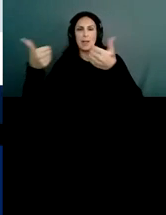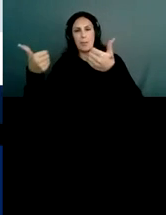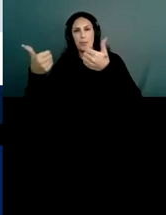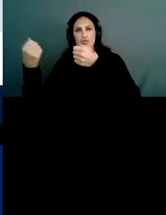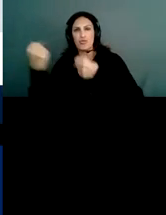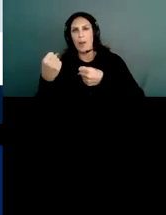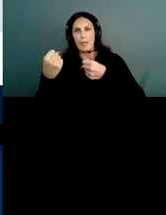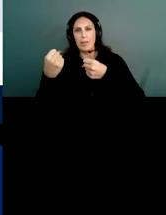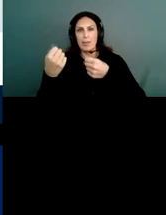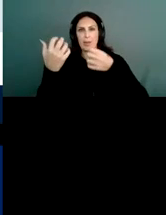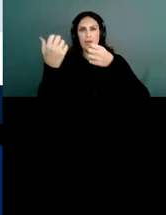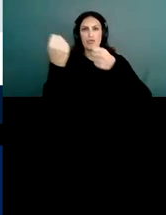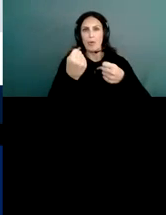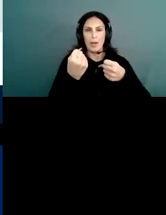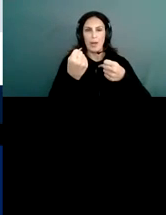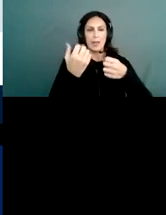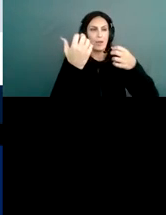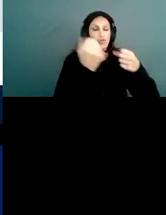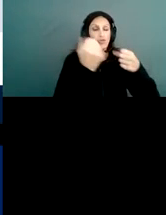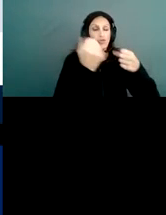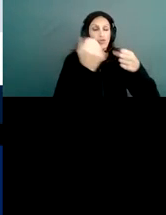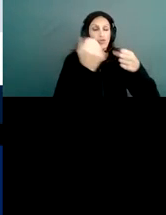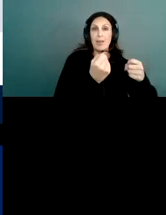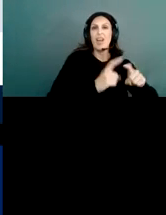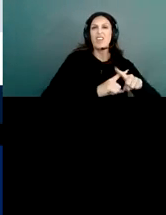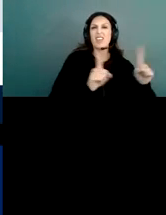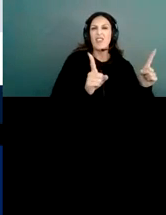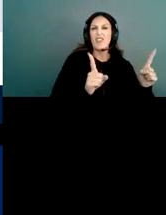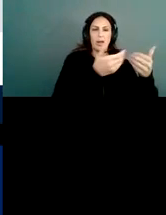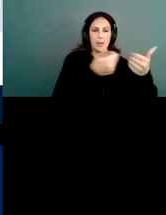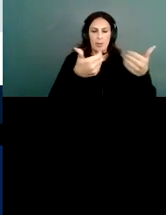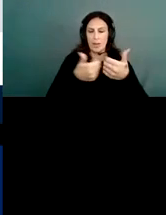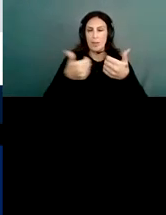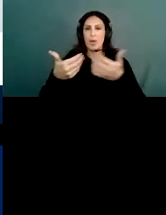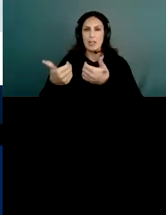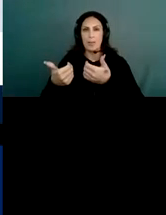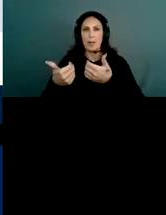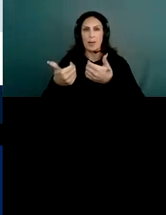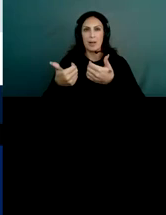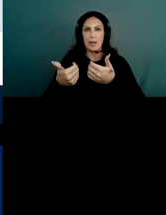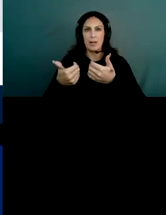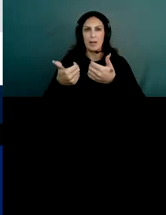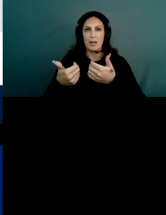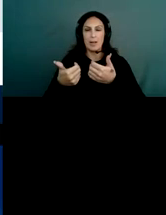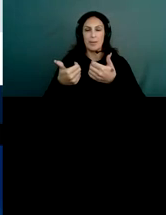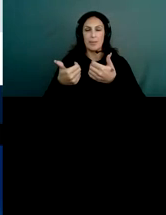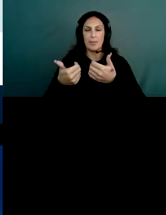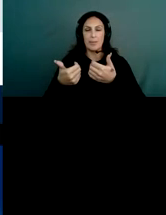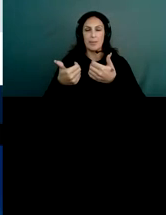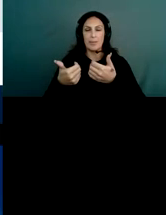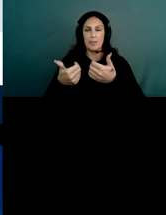these activities ensure that students are placed exactly where they need to be. Let's take a closer look.